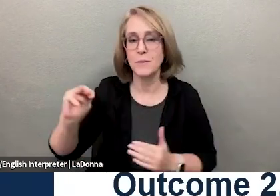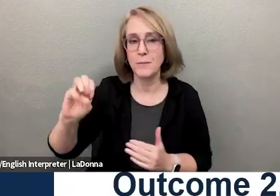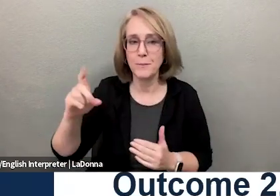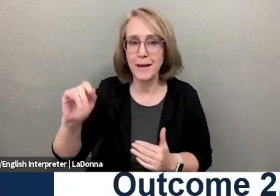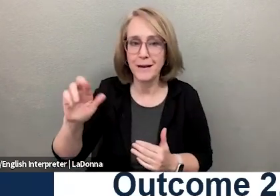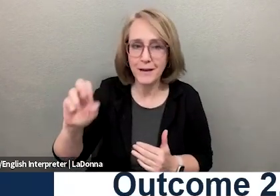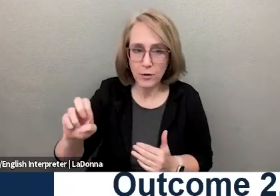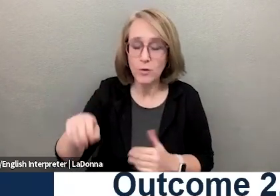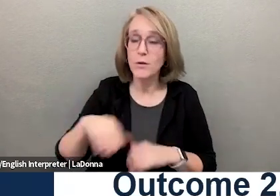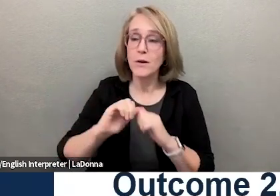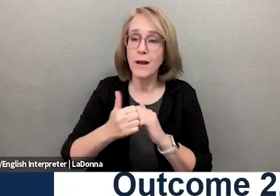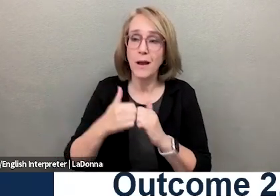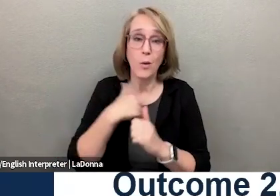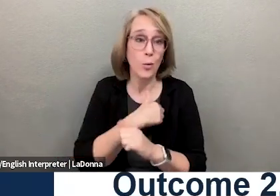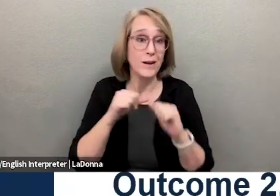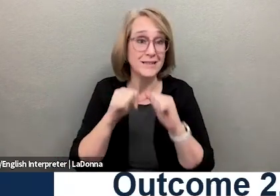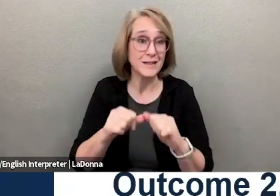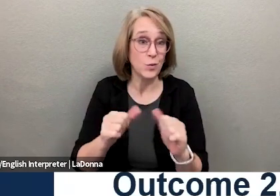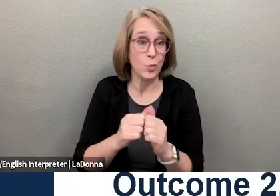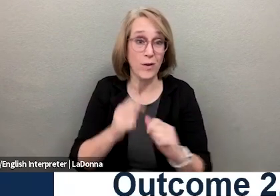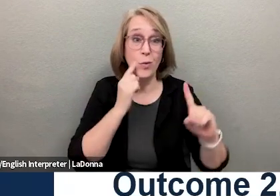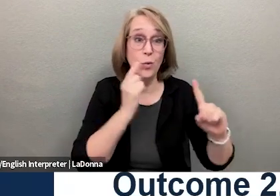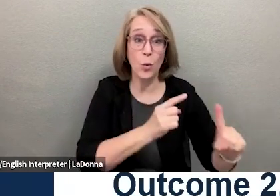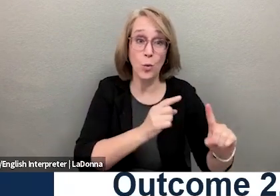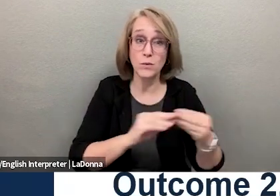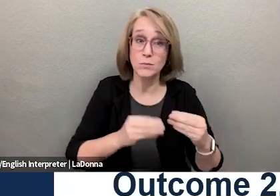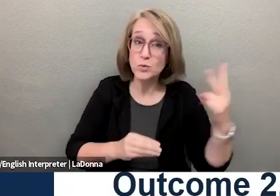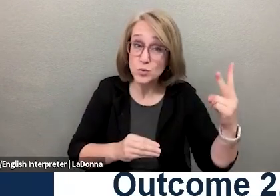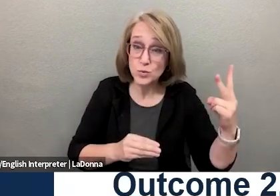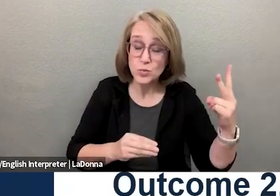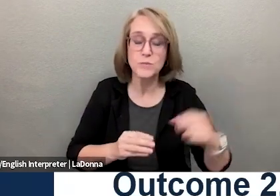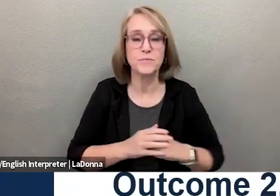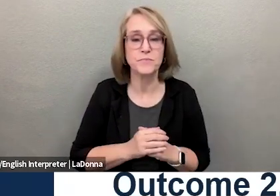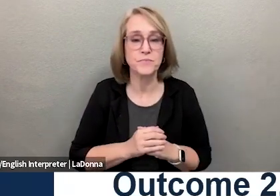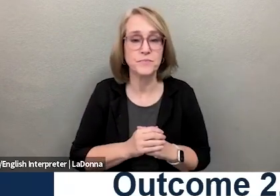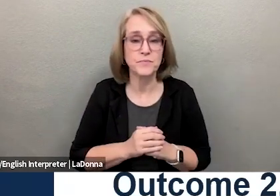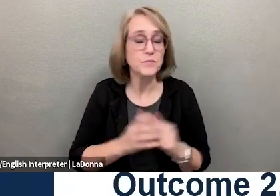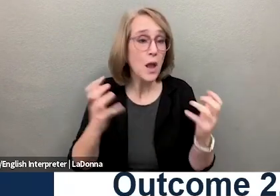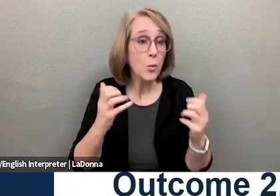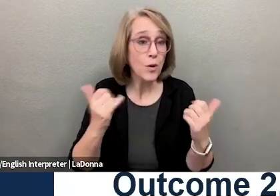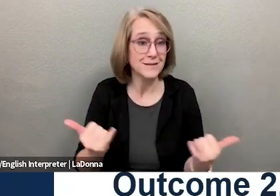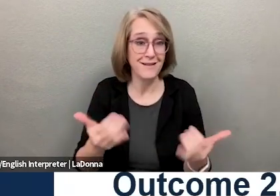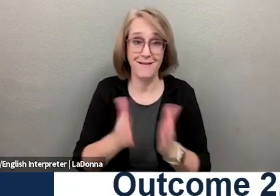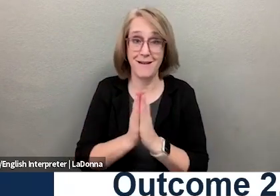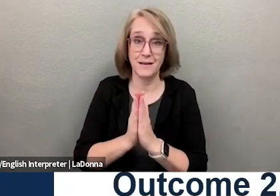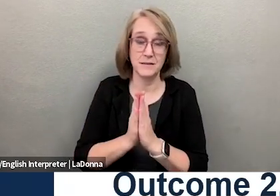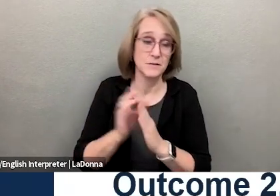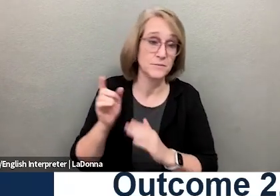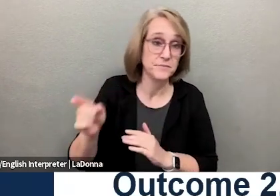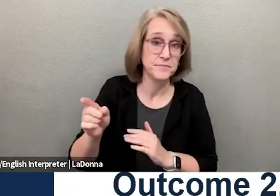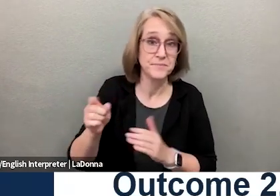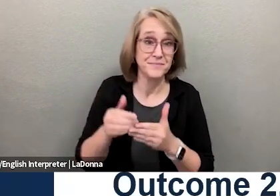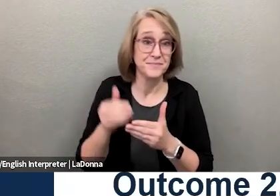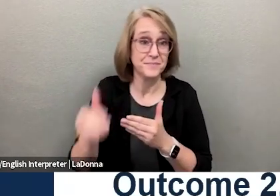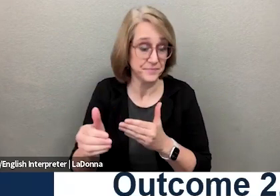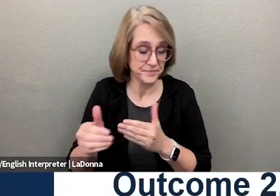we can continue to advance Goal 2 of the national strategy. And I want to now turn it over